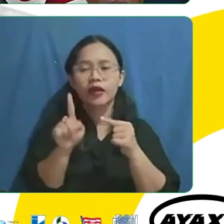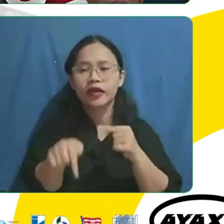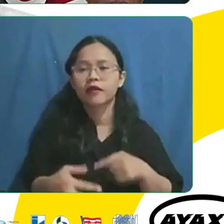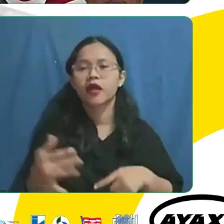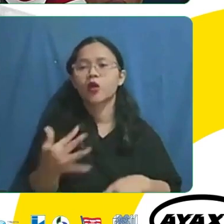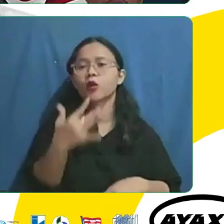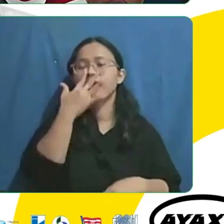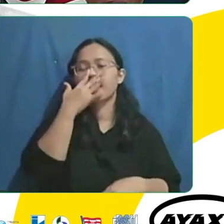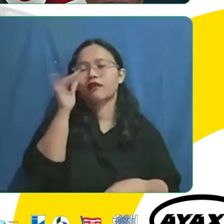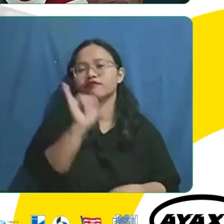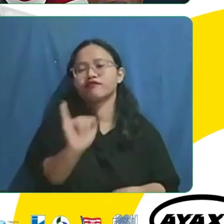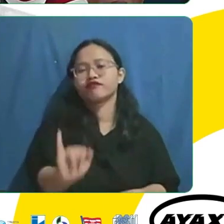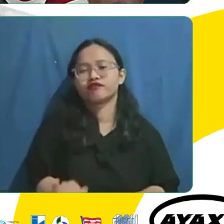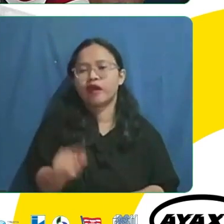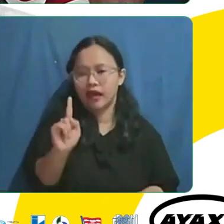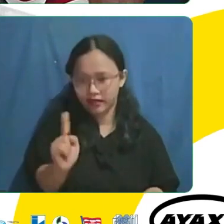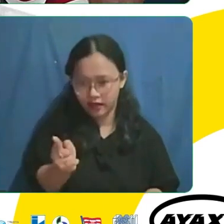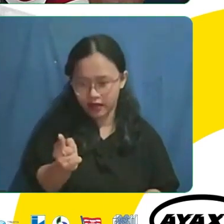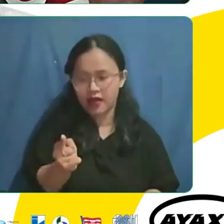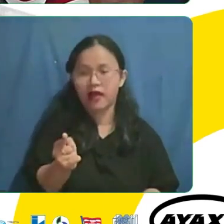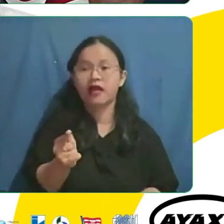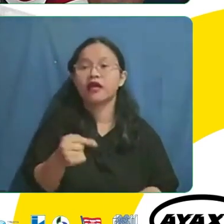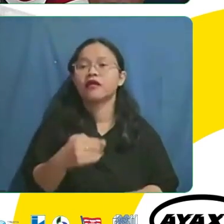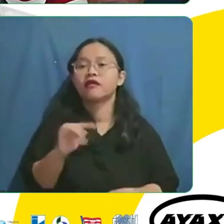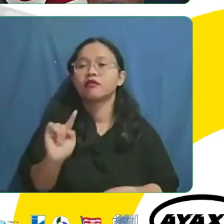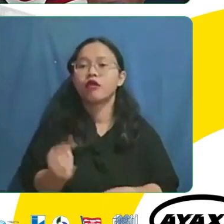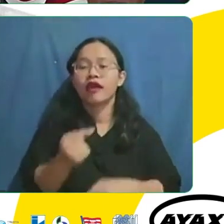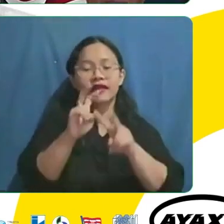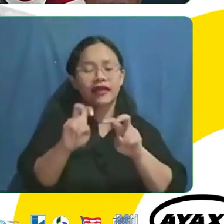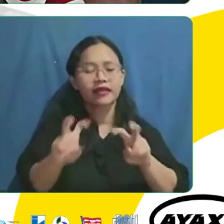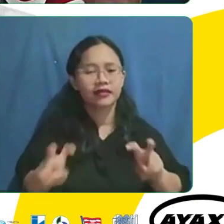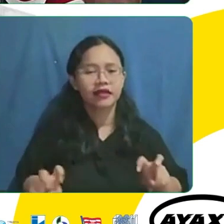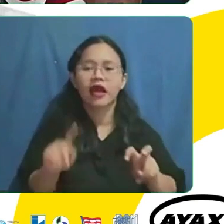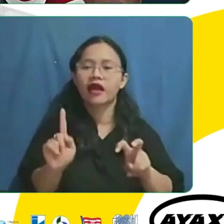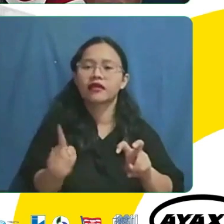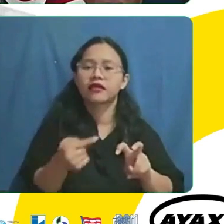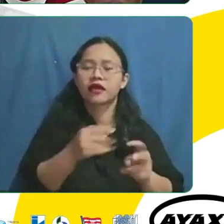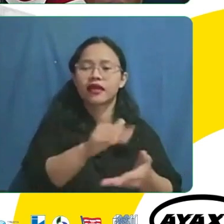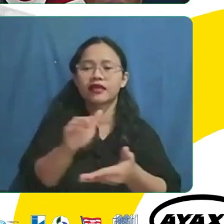Okay, and if we can see also from the IFME data,